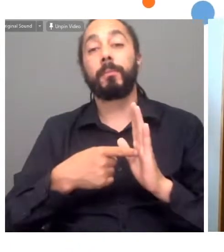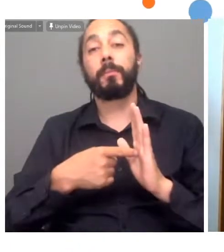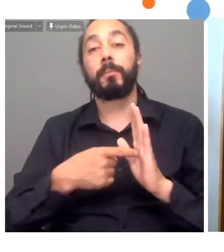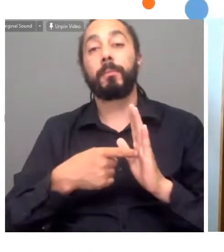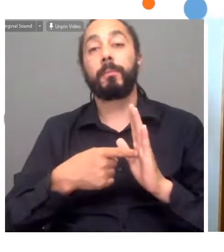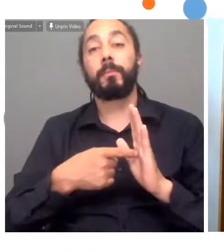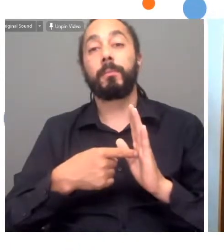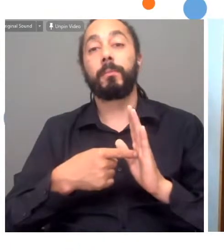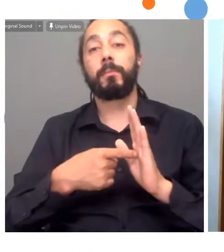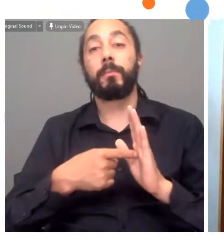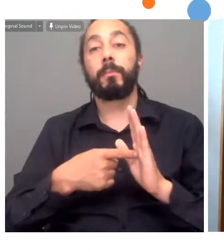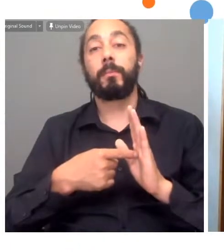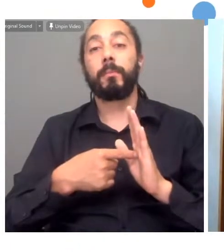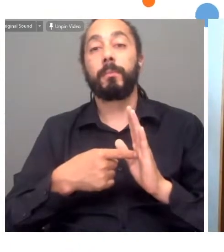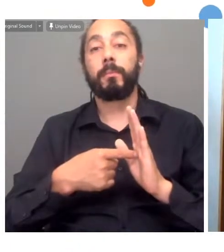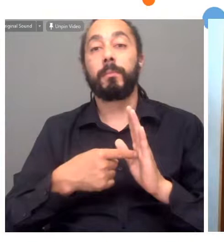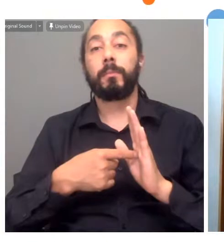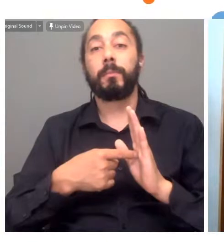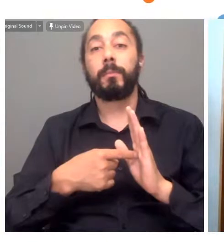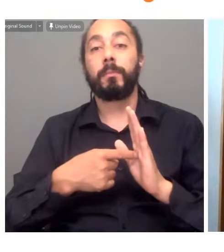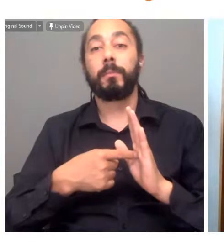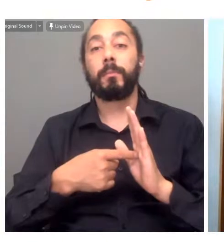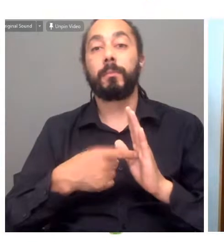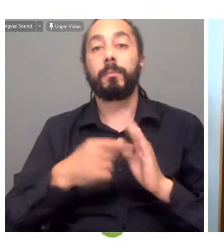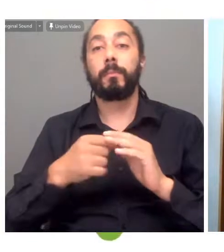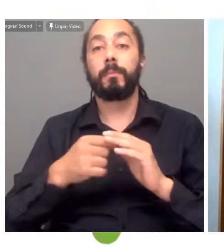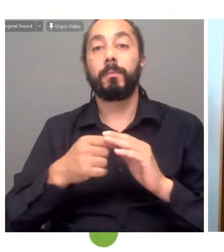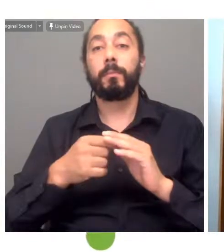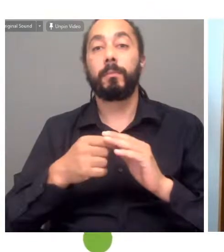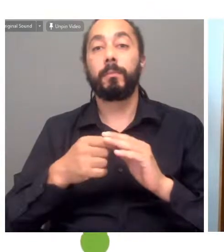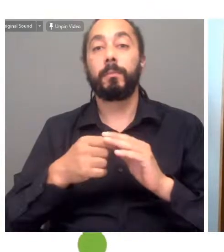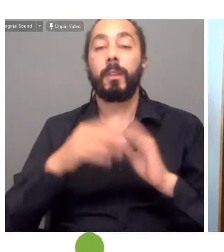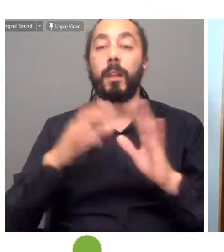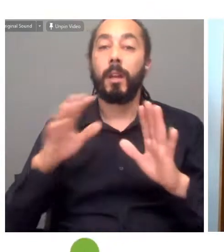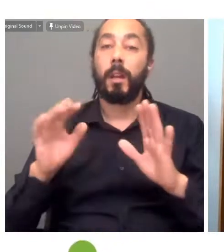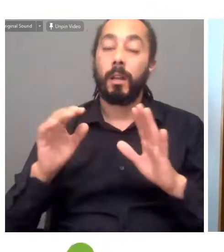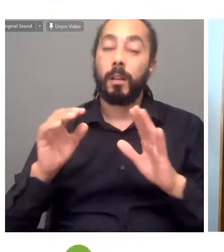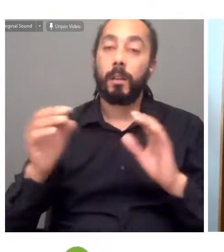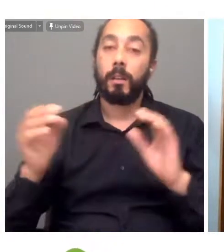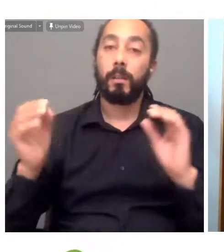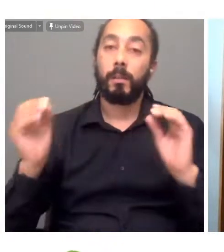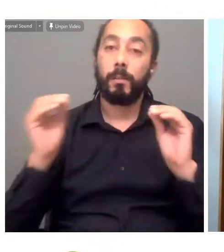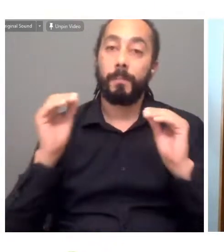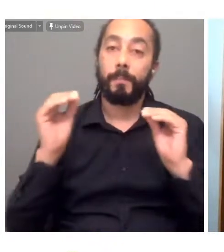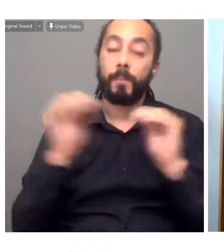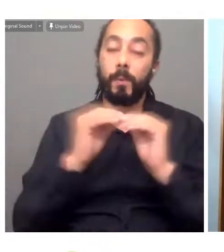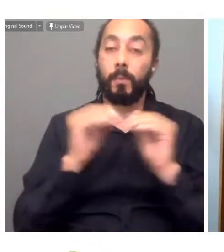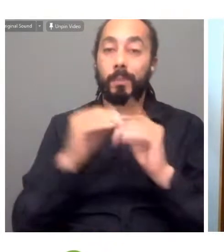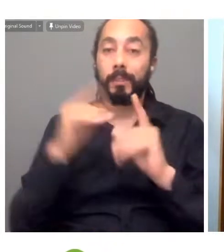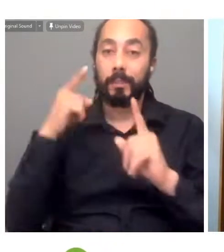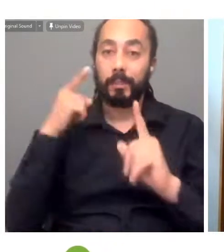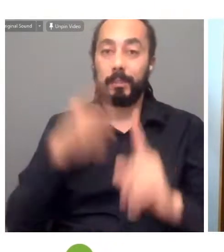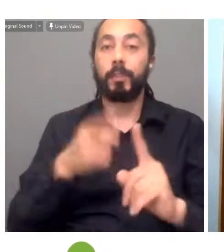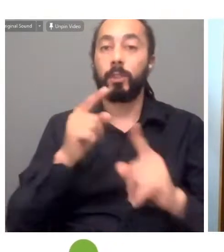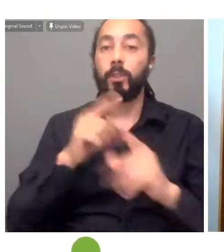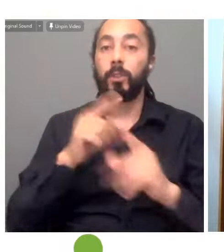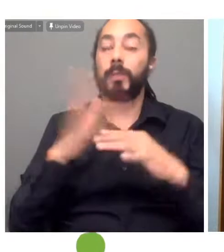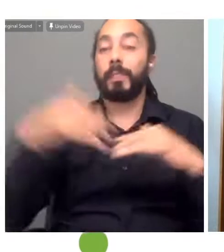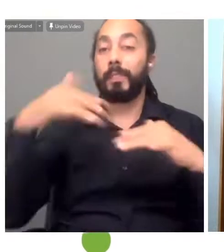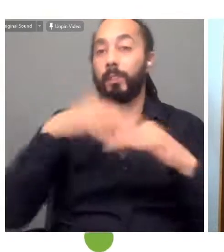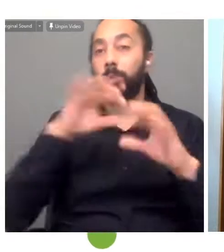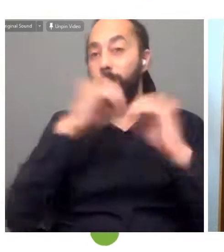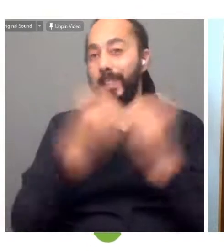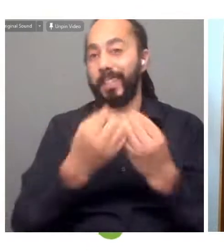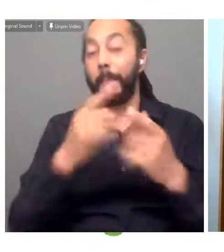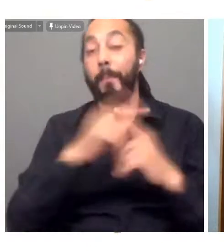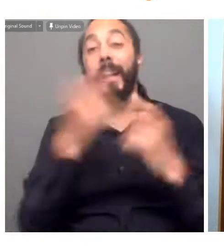of flexibility, I mean, we're even for, this is more specific to Indigenous organizations, but in really remote communities where there's